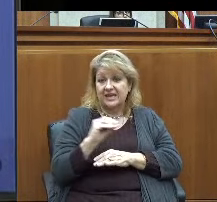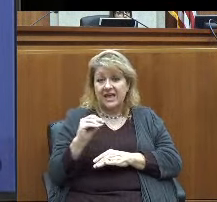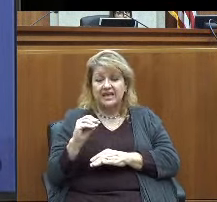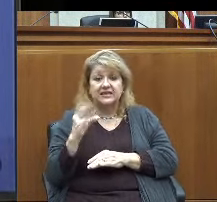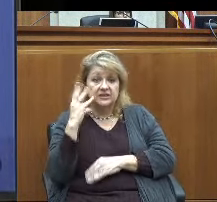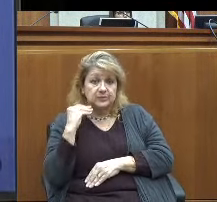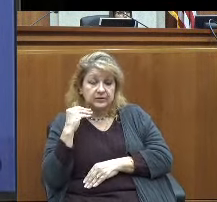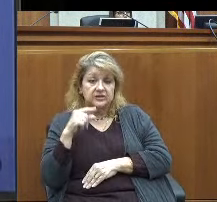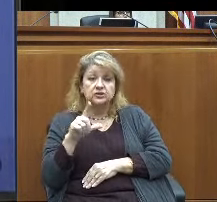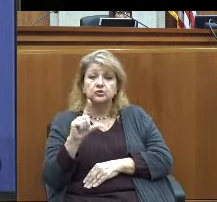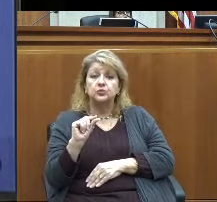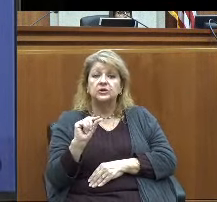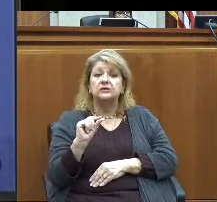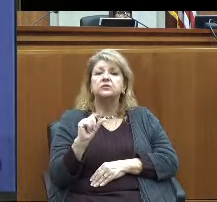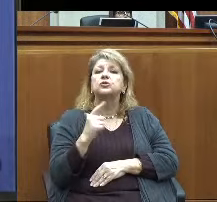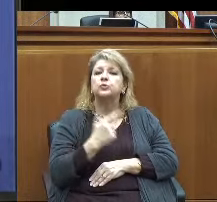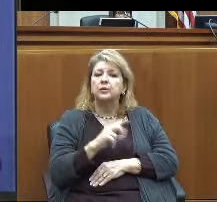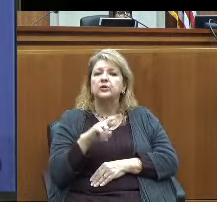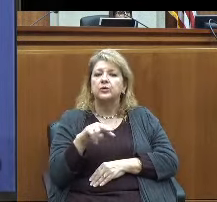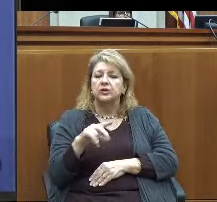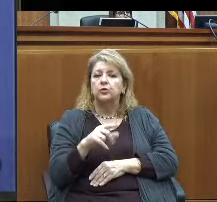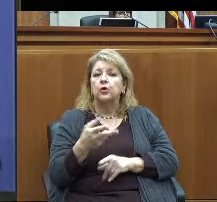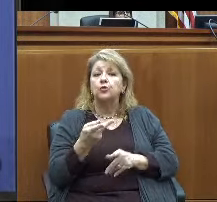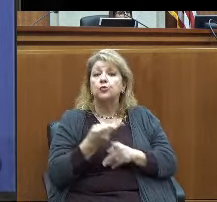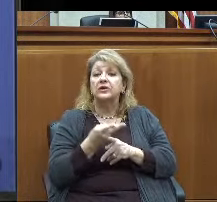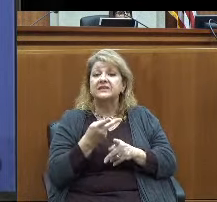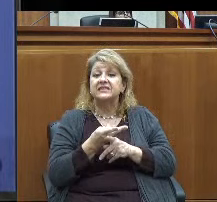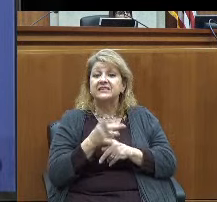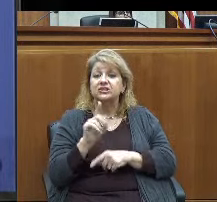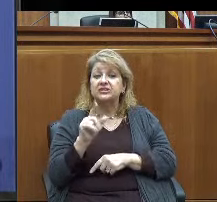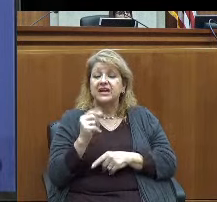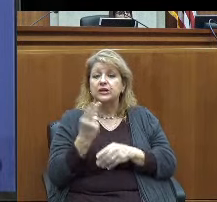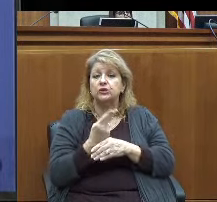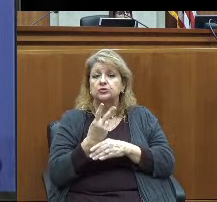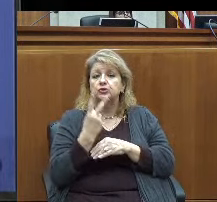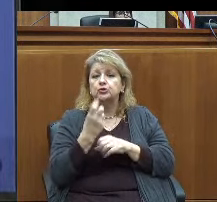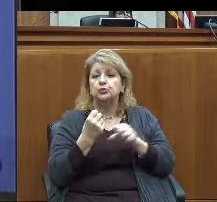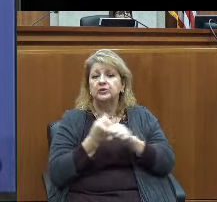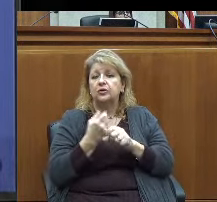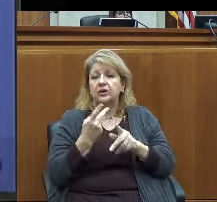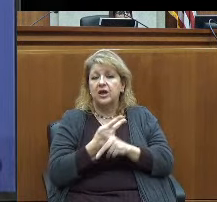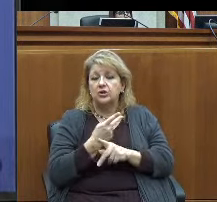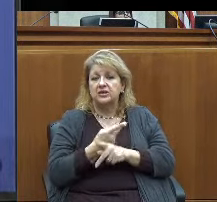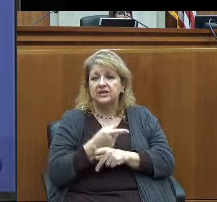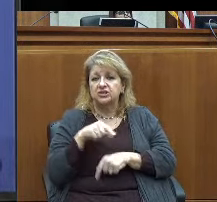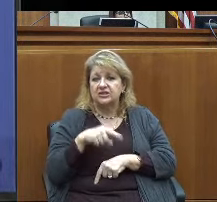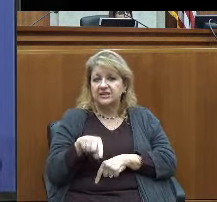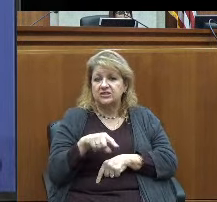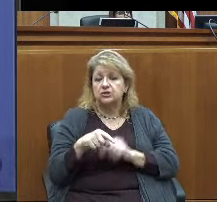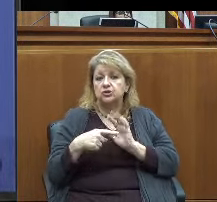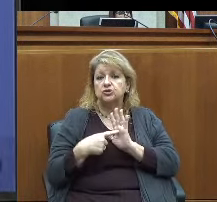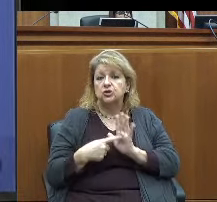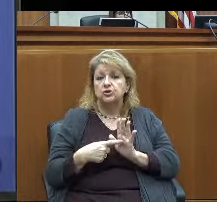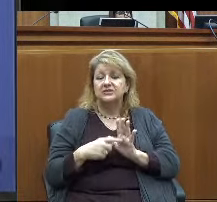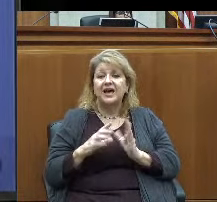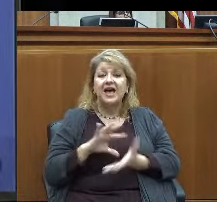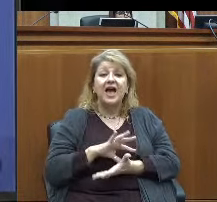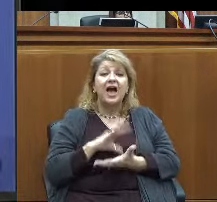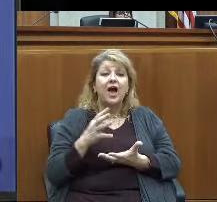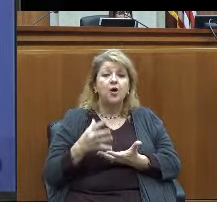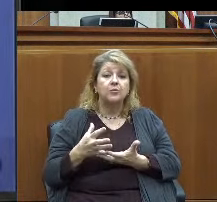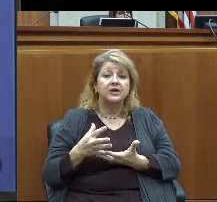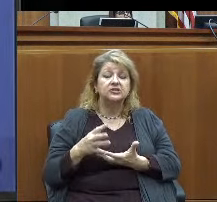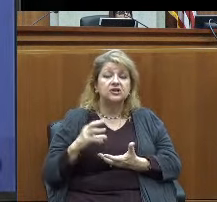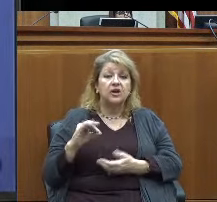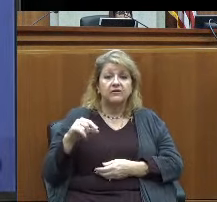The 2021-2022 retention data uses a 2-year calculation. Therefore, this data shows how much of the